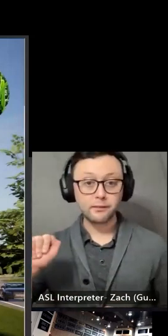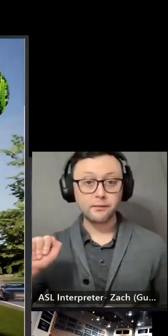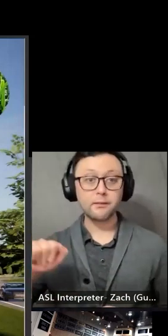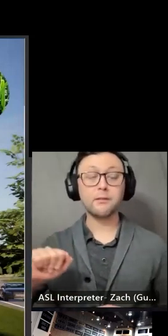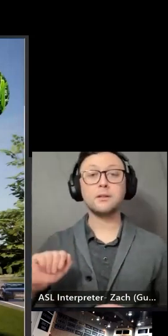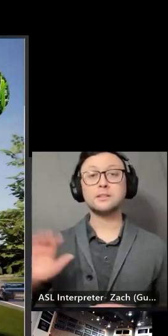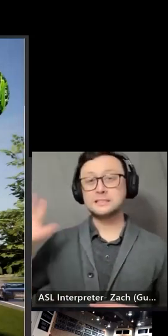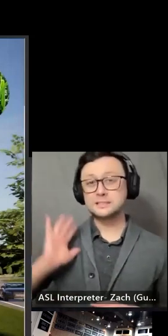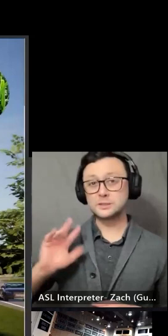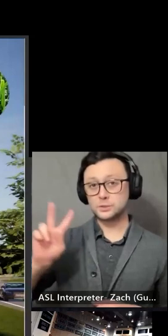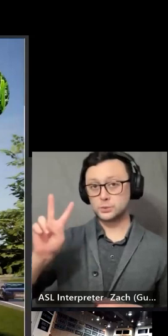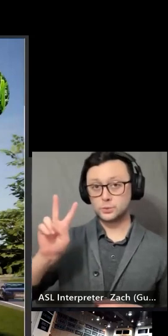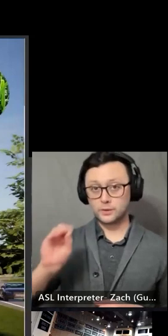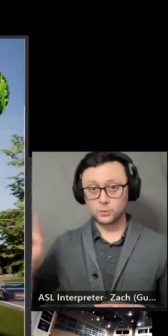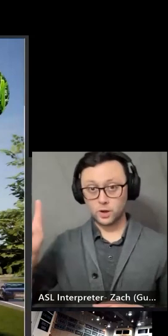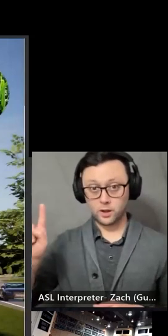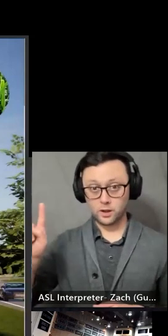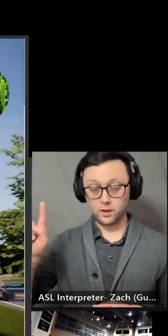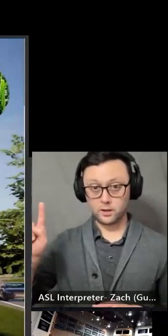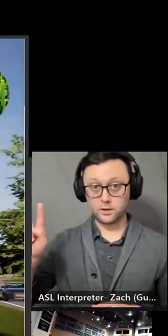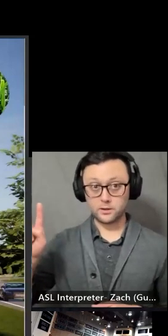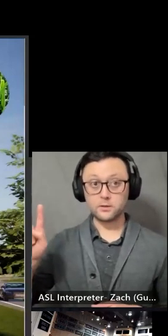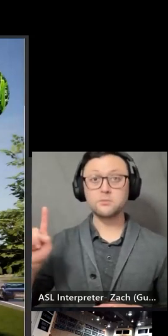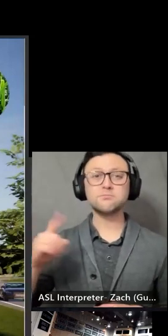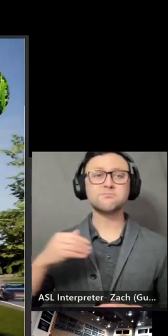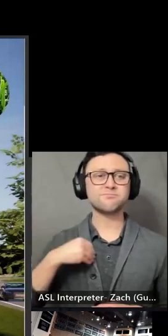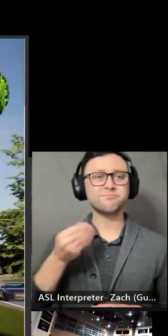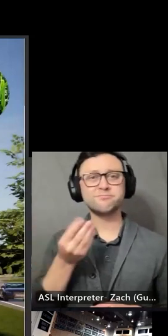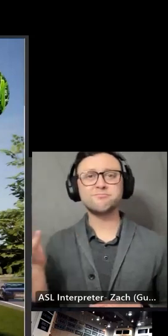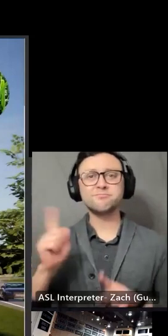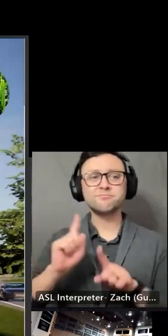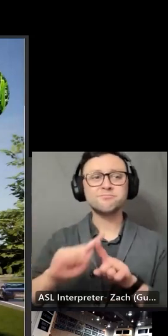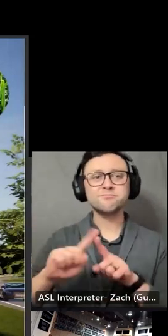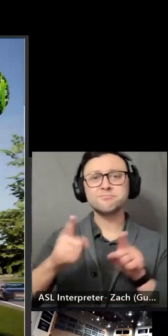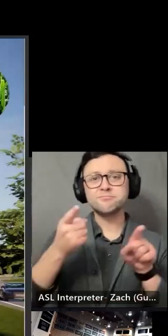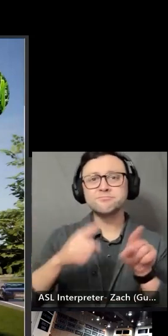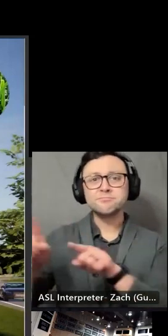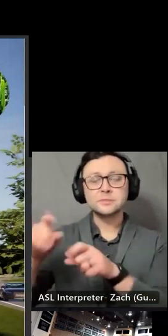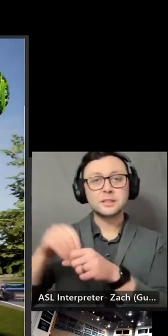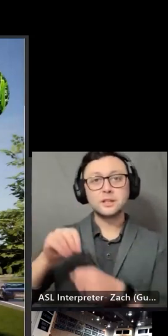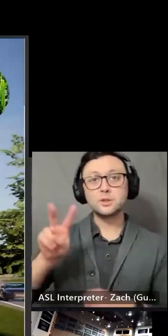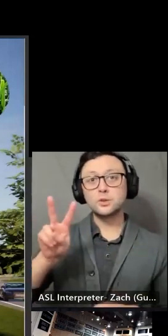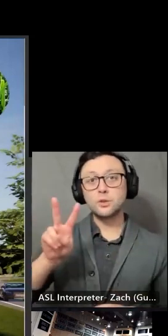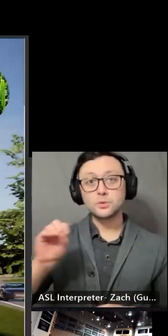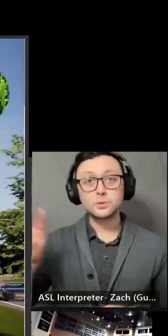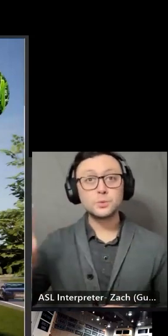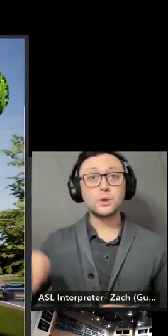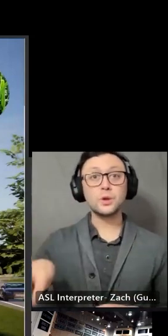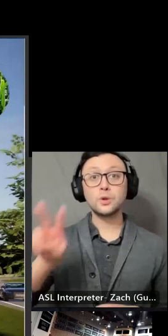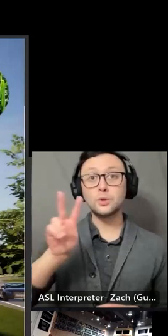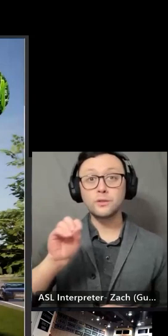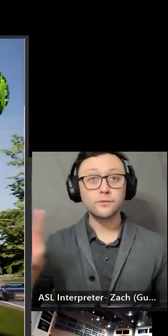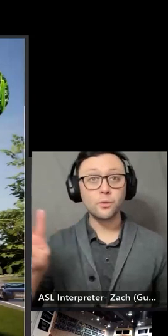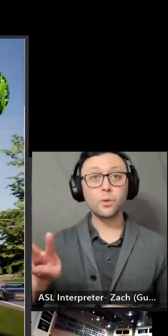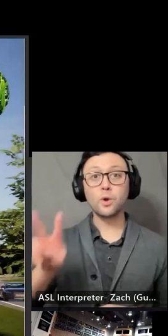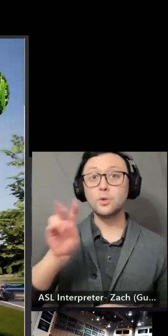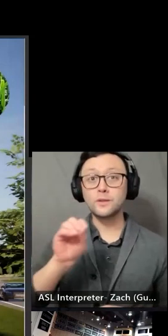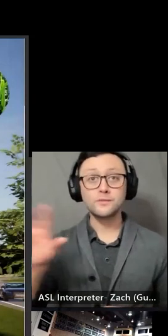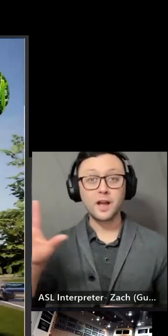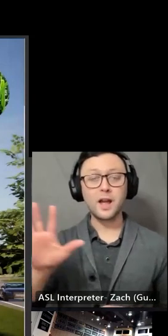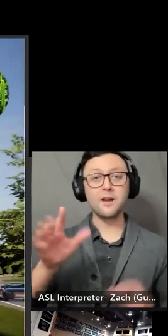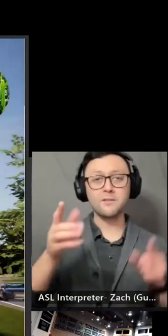in 2001. We had a number of different things that occurred in 2002, 2004, and